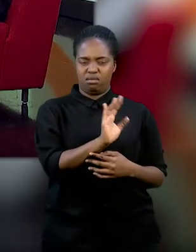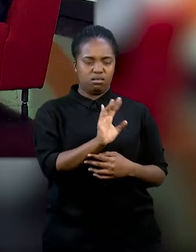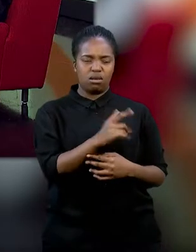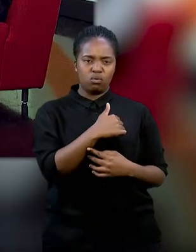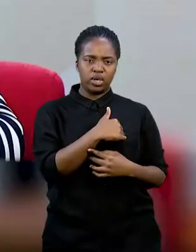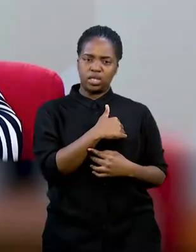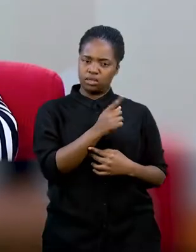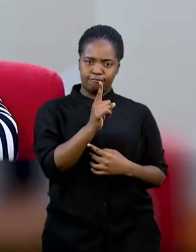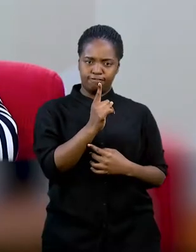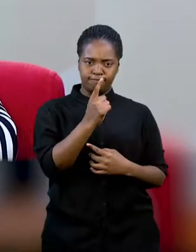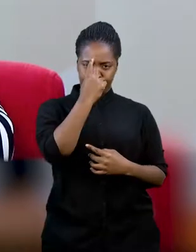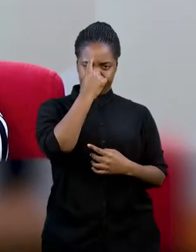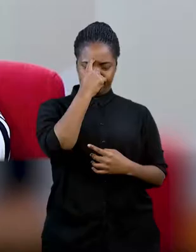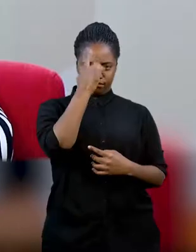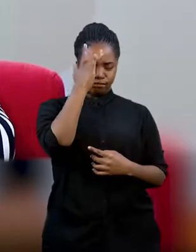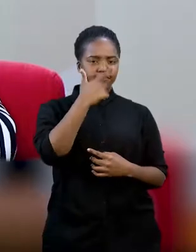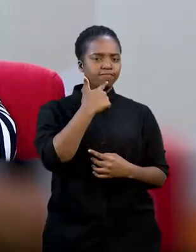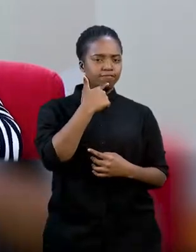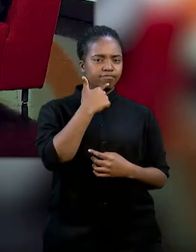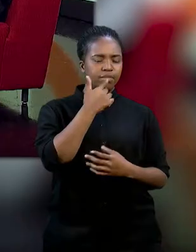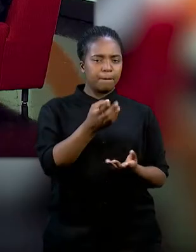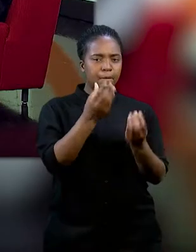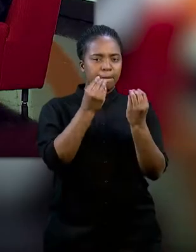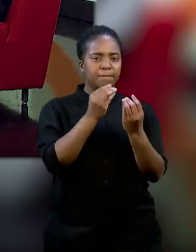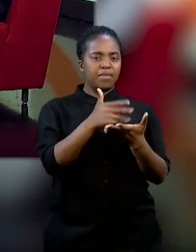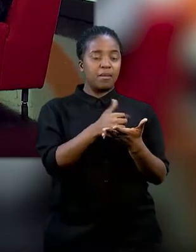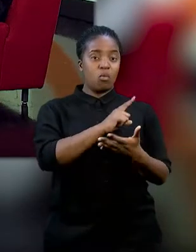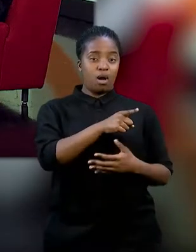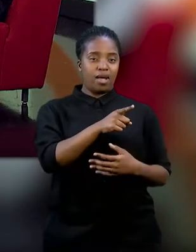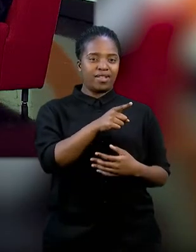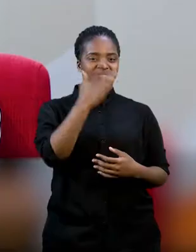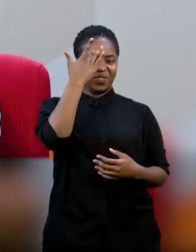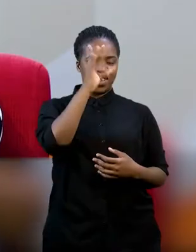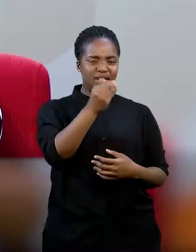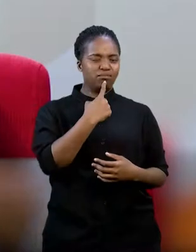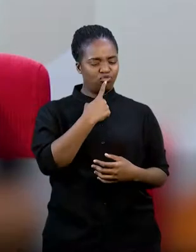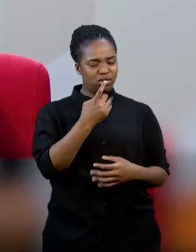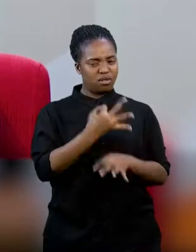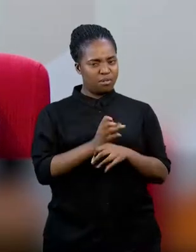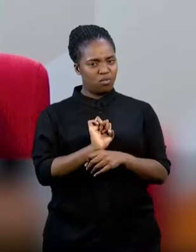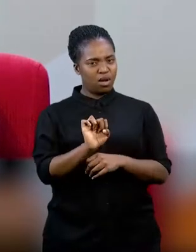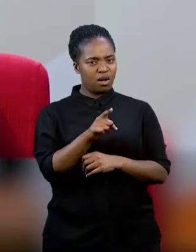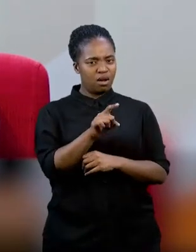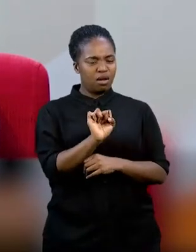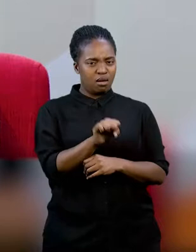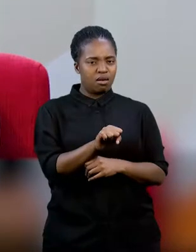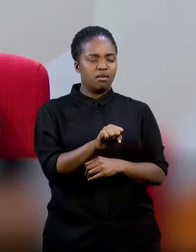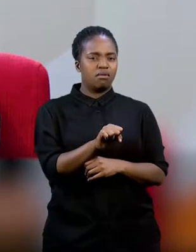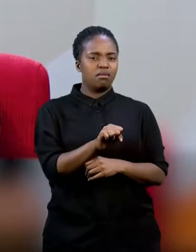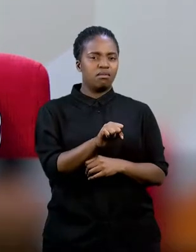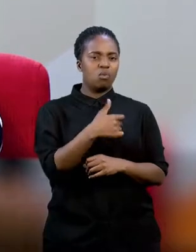gone o tsamaya no ne le tlaiva mo ha ra bana baka ke yena number 1 wa o tlhalifa ka bolele le papae ka re no ngwana o